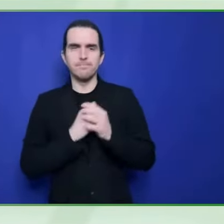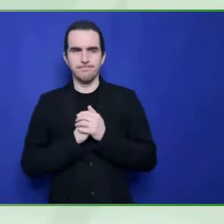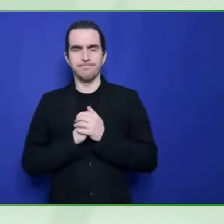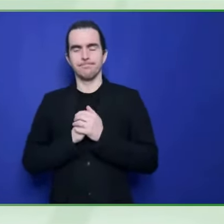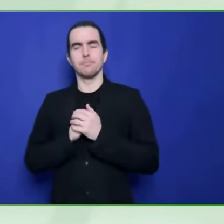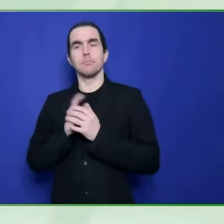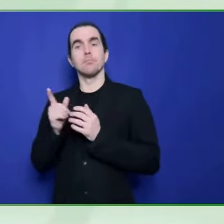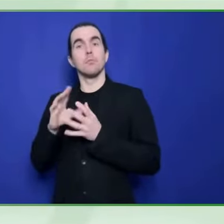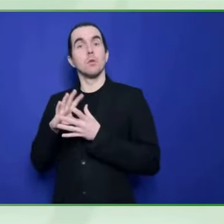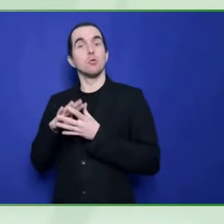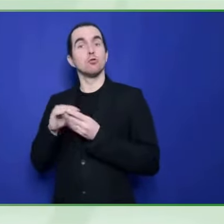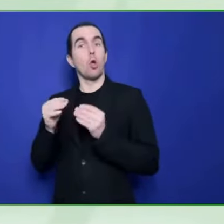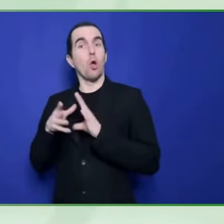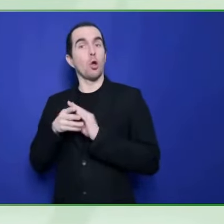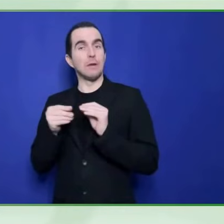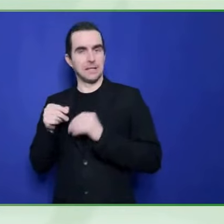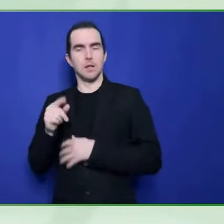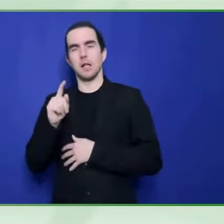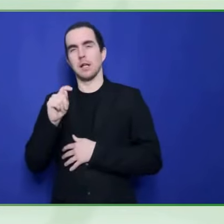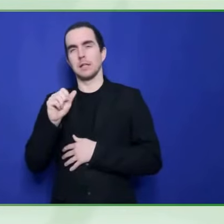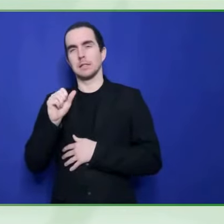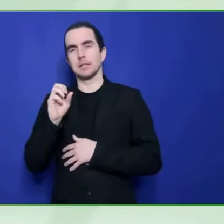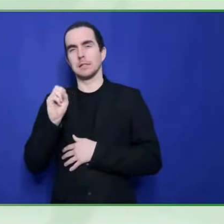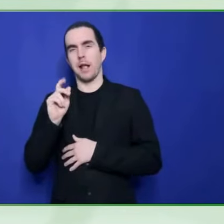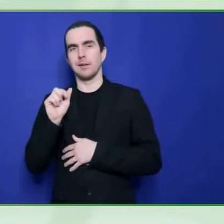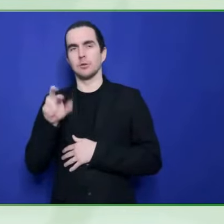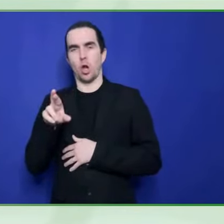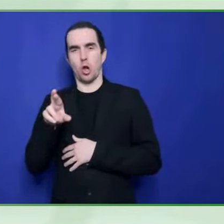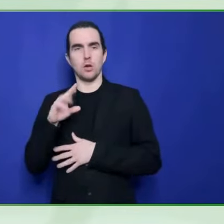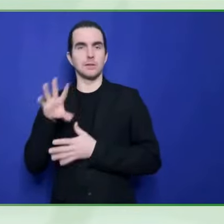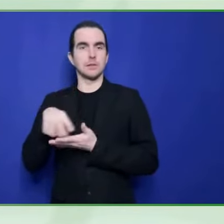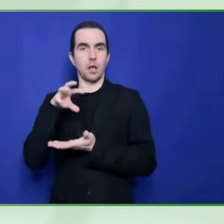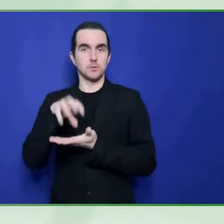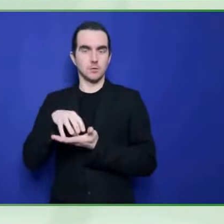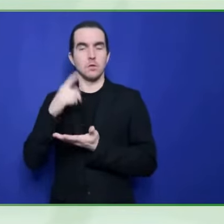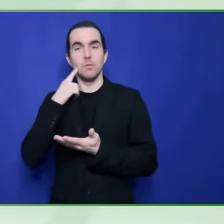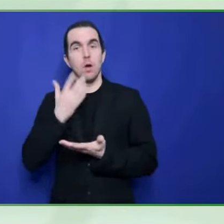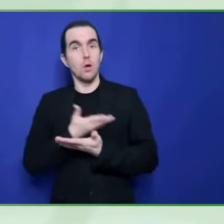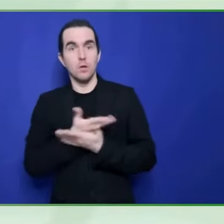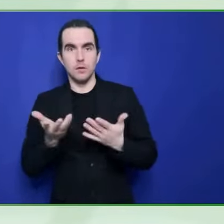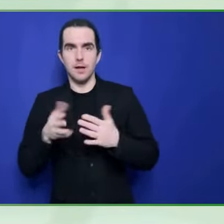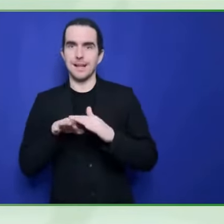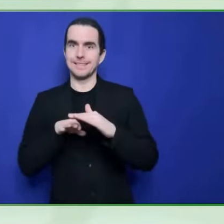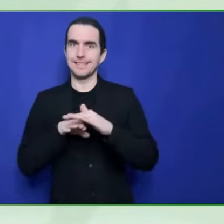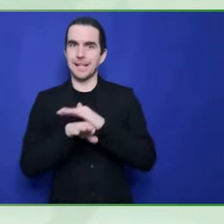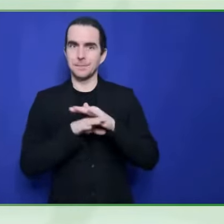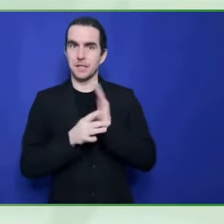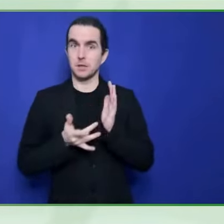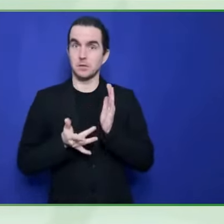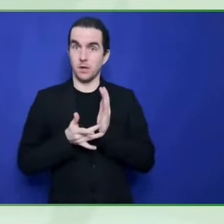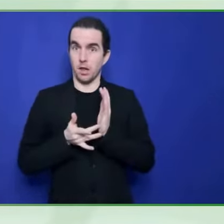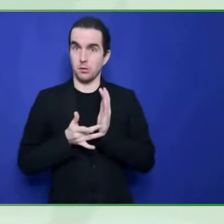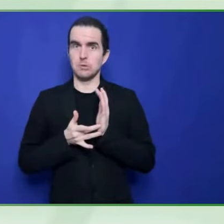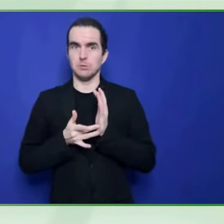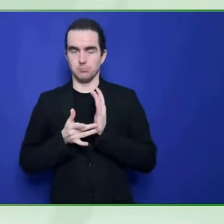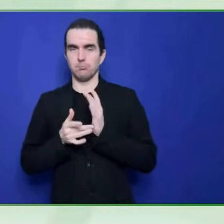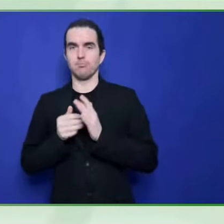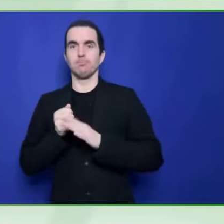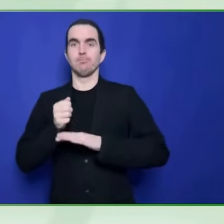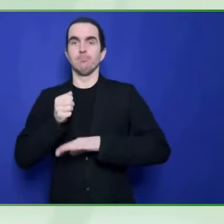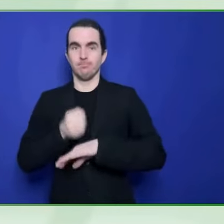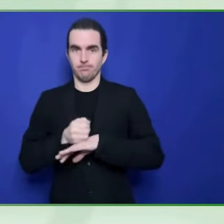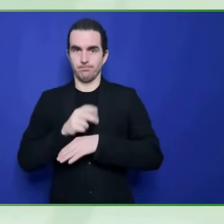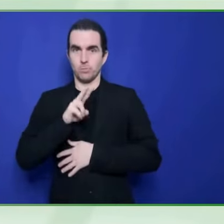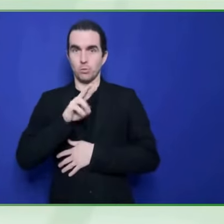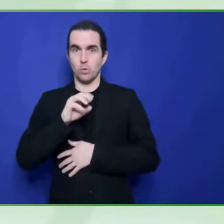were challenged by trying to understand, where can we go? Where can we park our van and deploy the ramp? Where would we